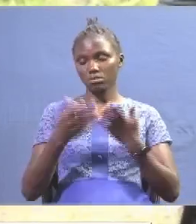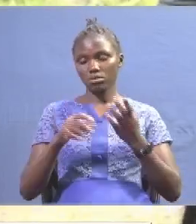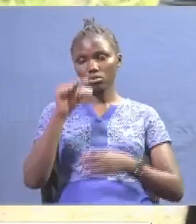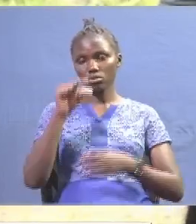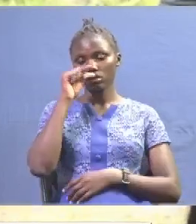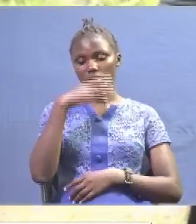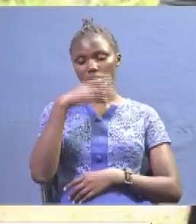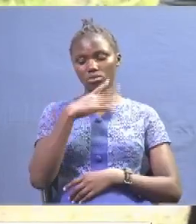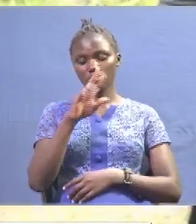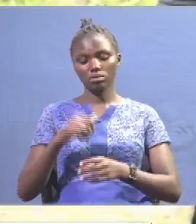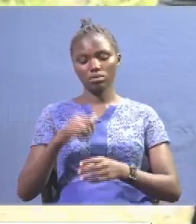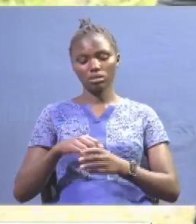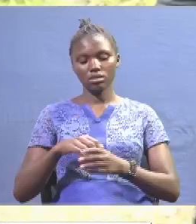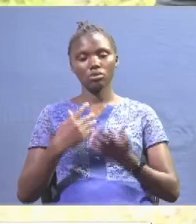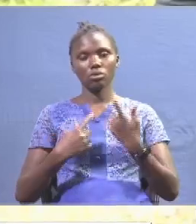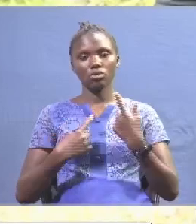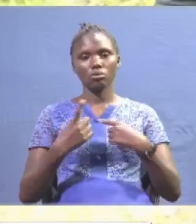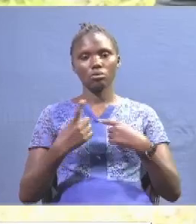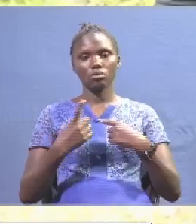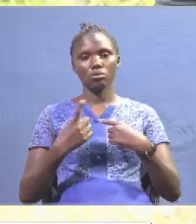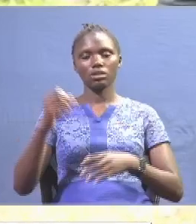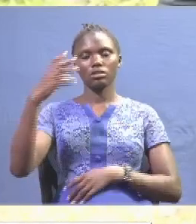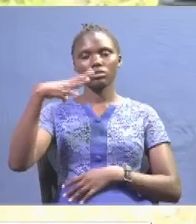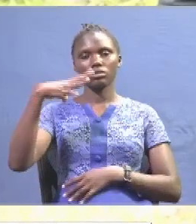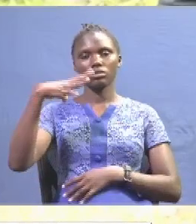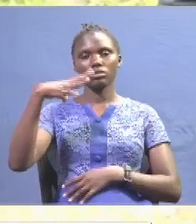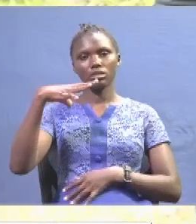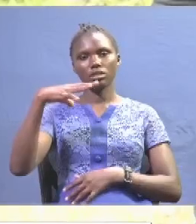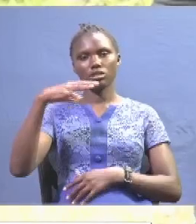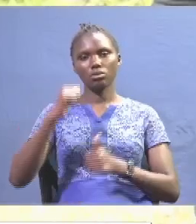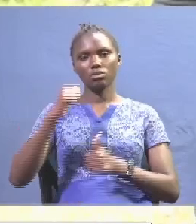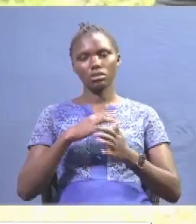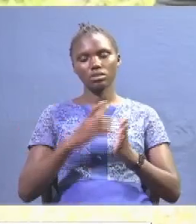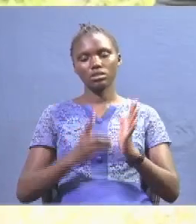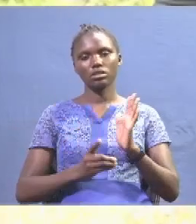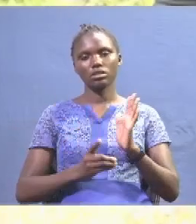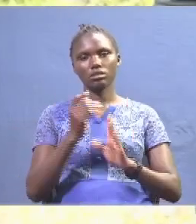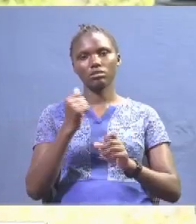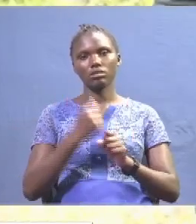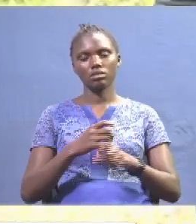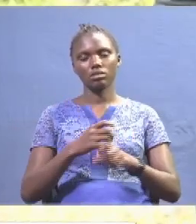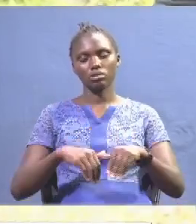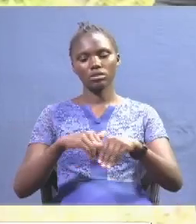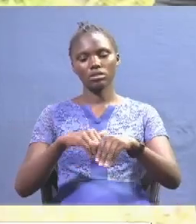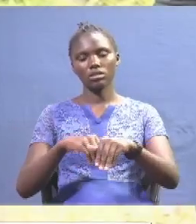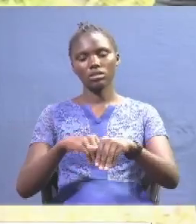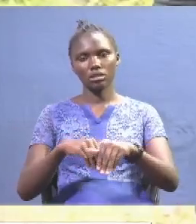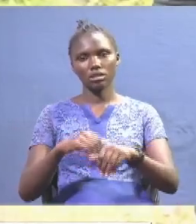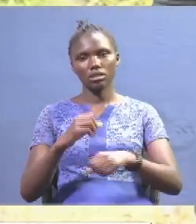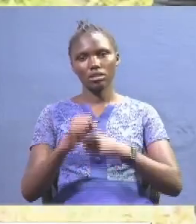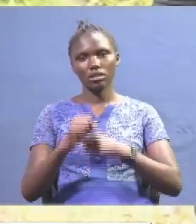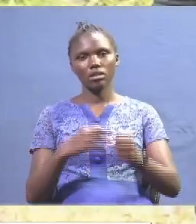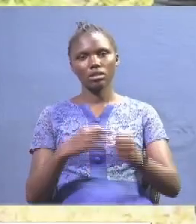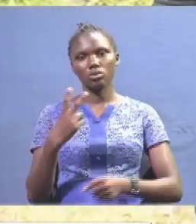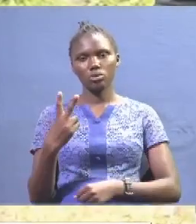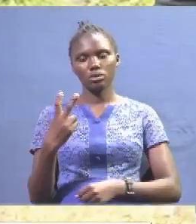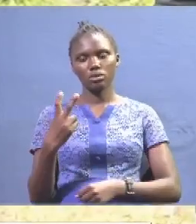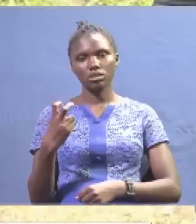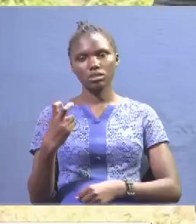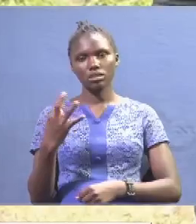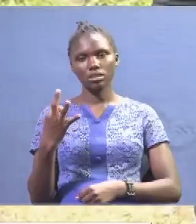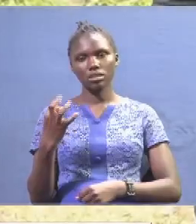speak, 25% of our sites are now solarized, and we are going to continue with that initiative. By 2030, we want to ensure